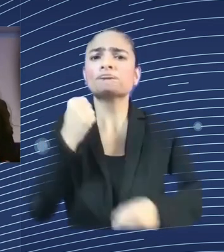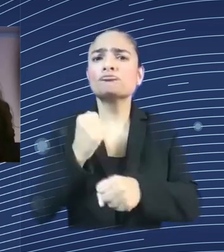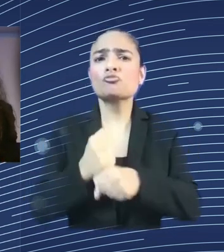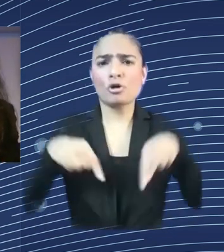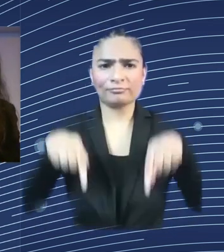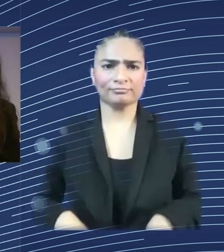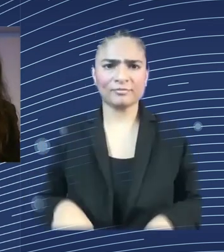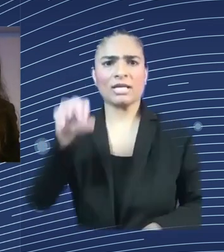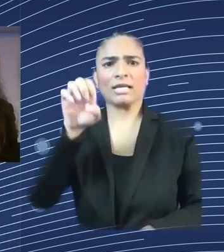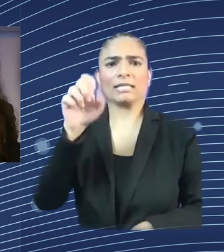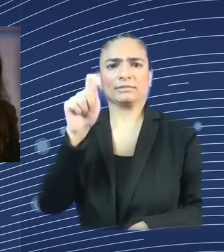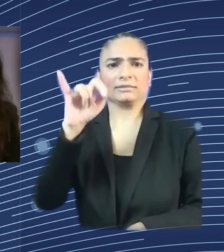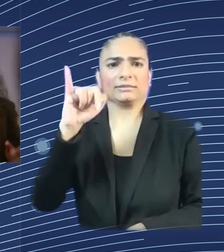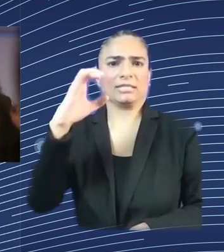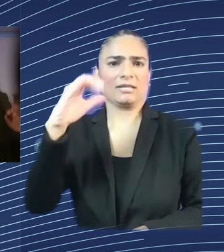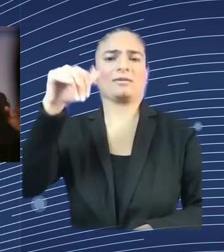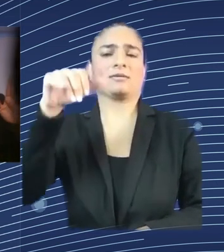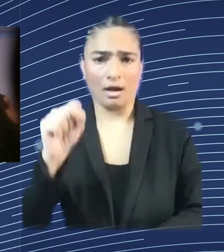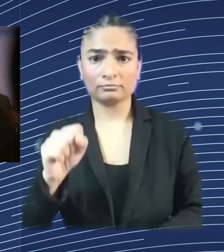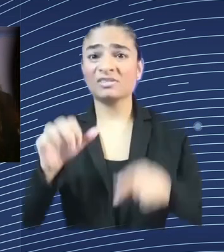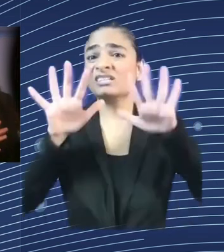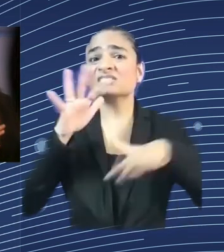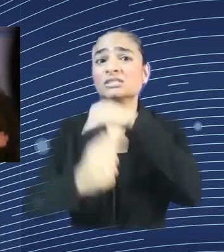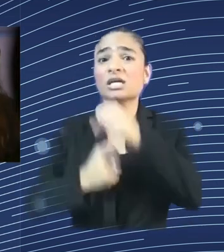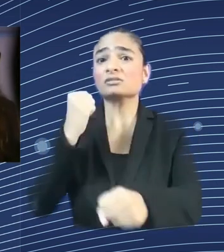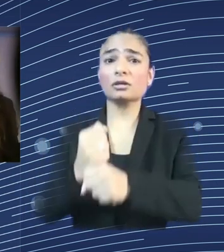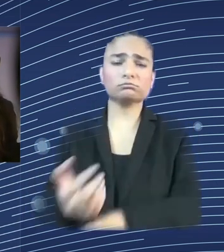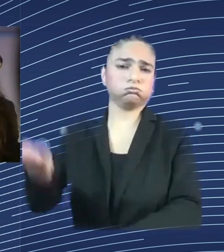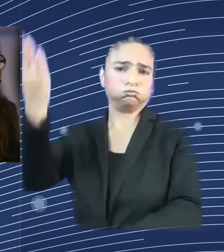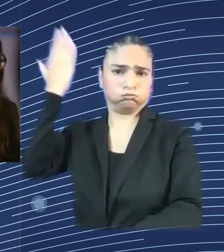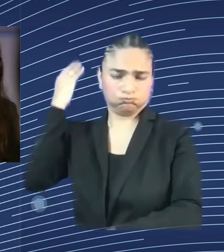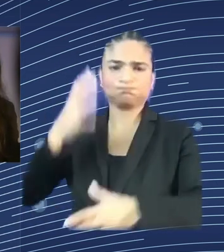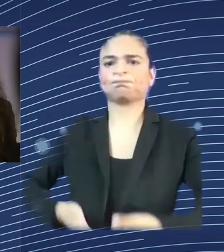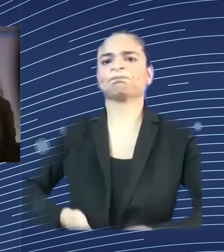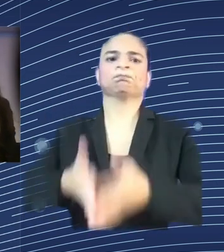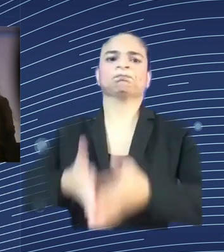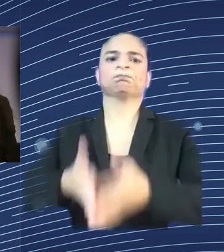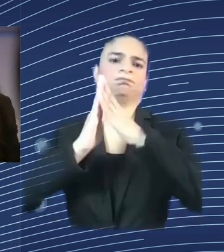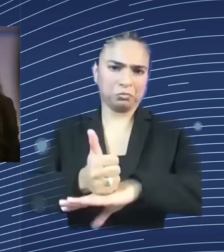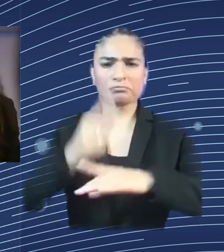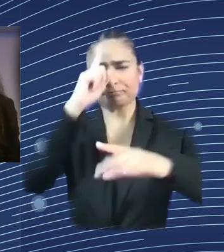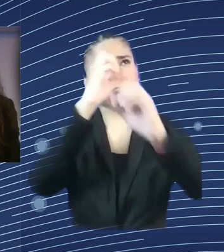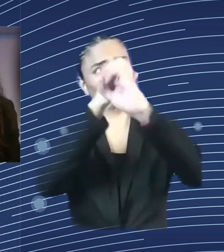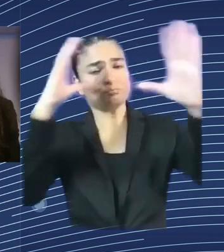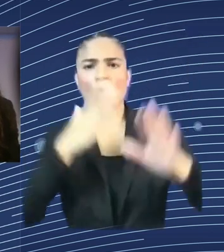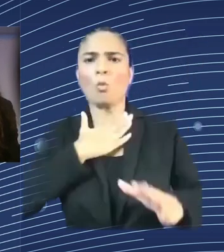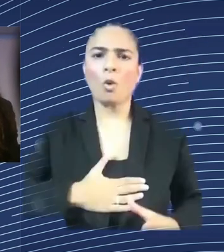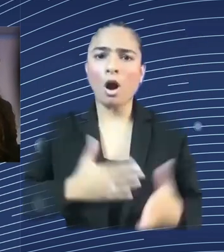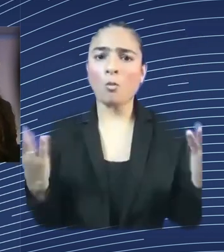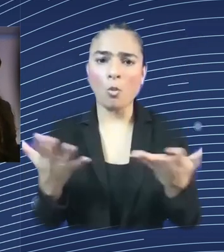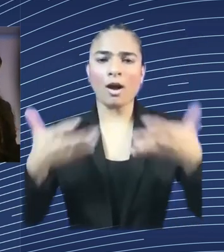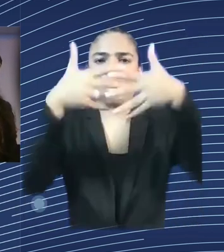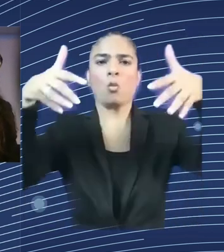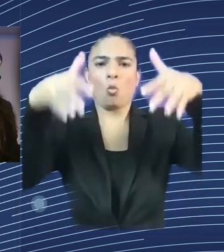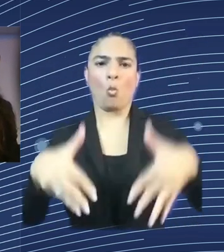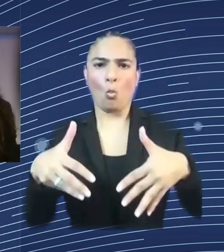of grantees that could protect the people, and recently we added the environment in technological processes. That's why we call us the seatbelts of